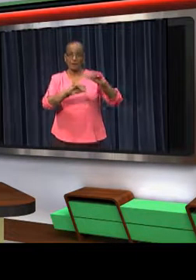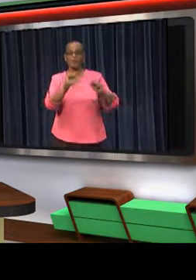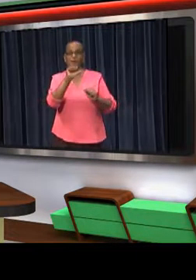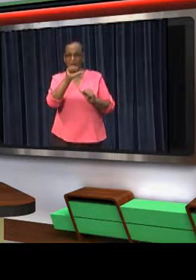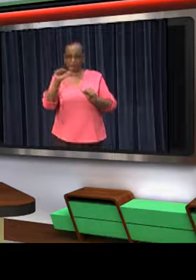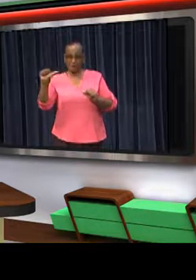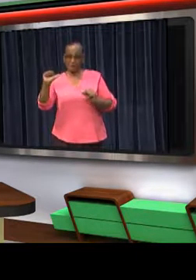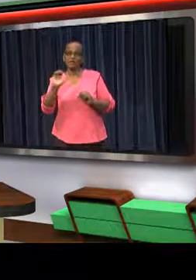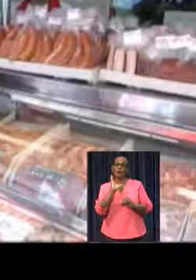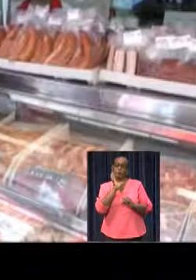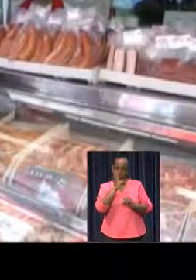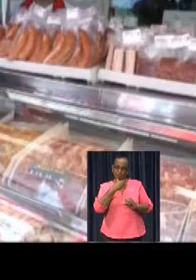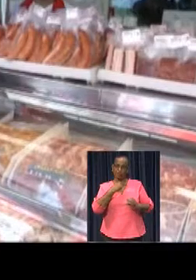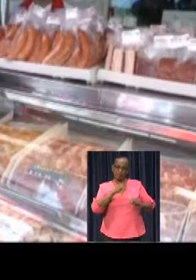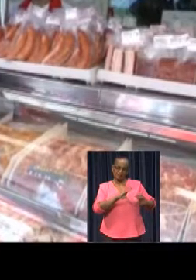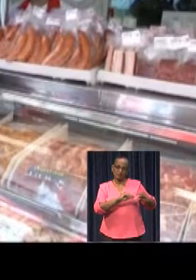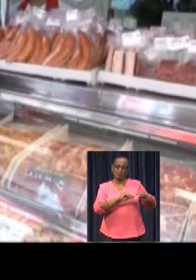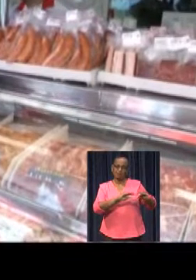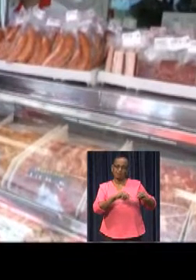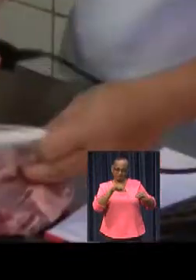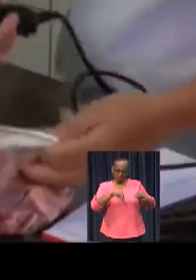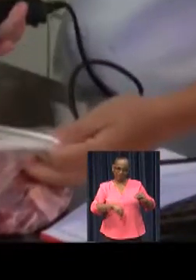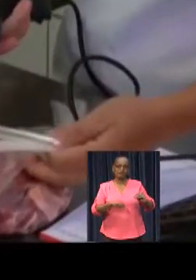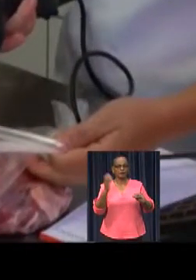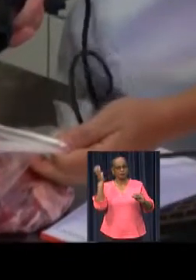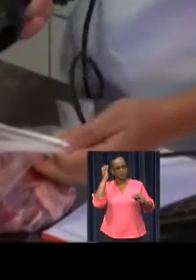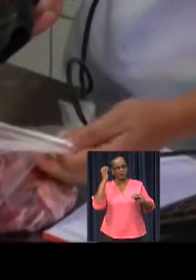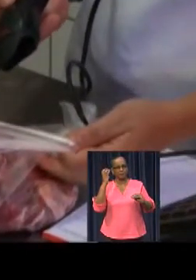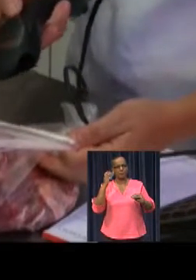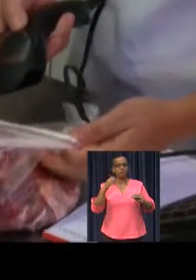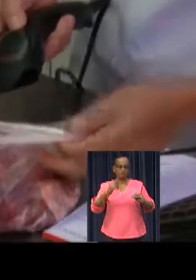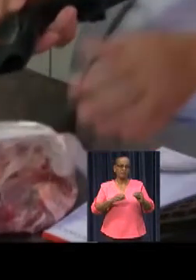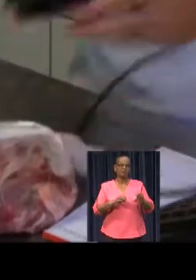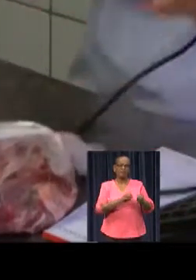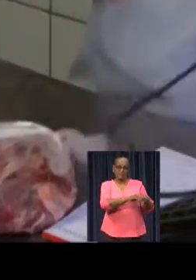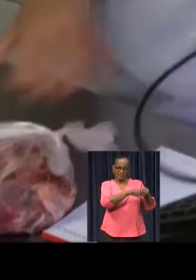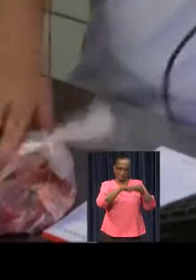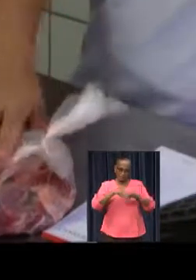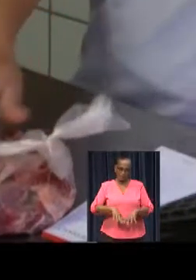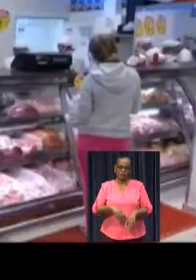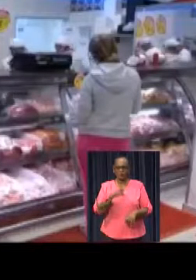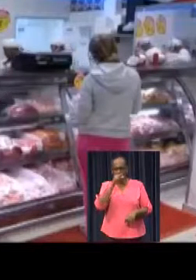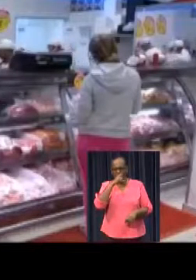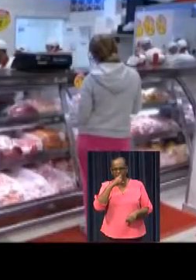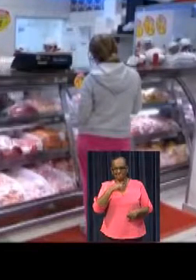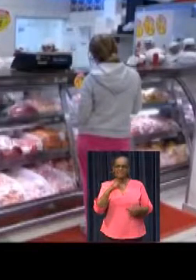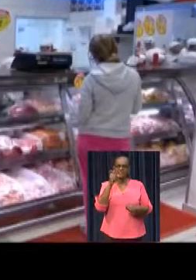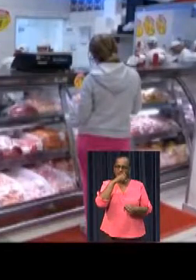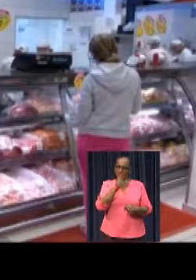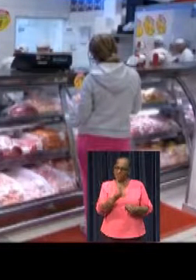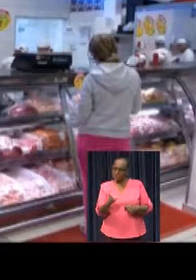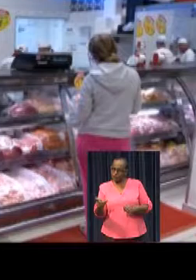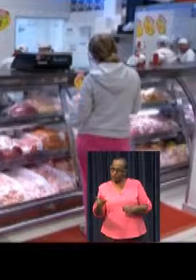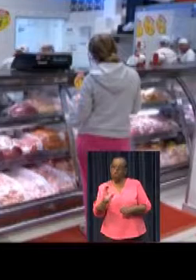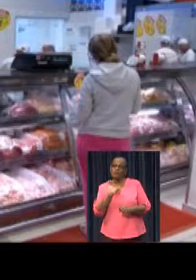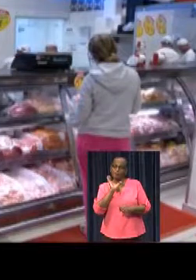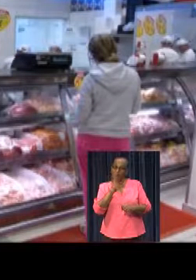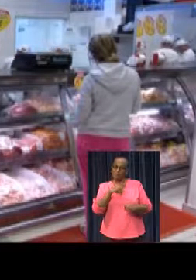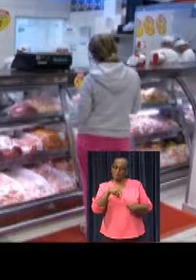products. Tuesday, there have been discussions with the ambassador of Brazil on this